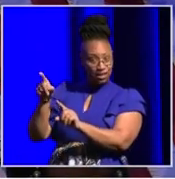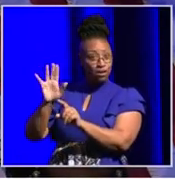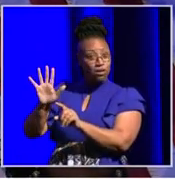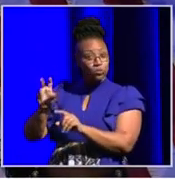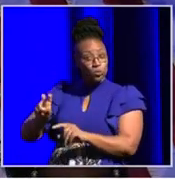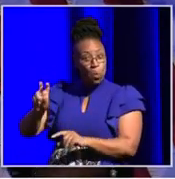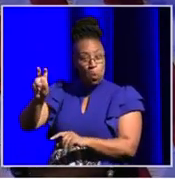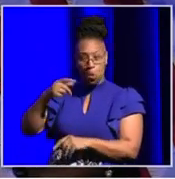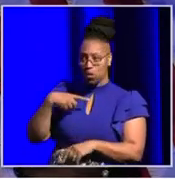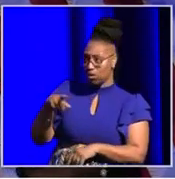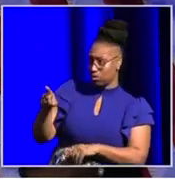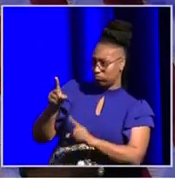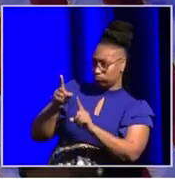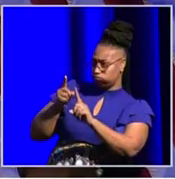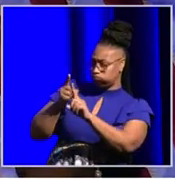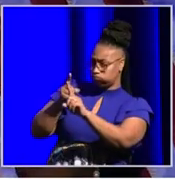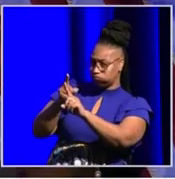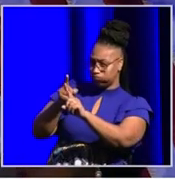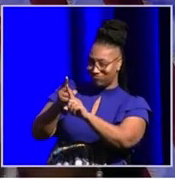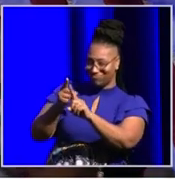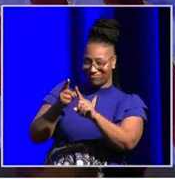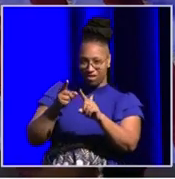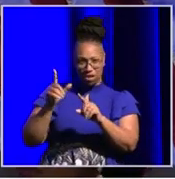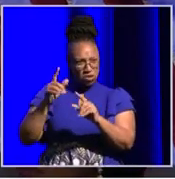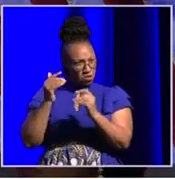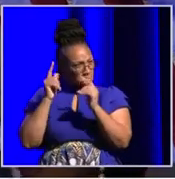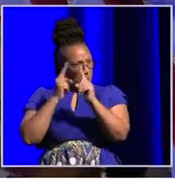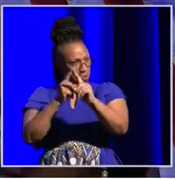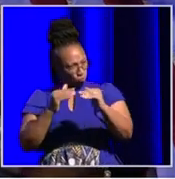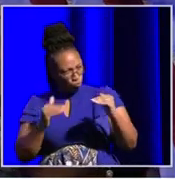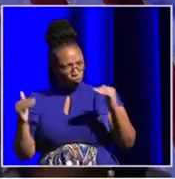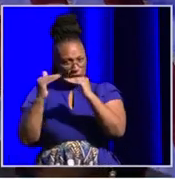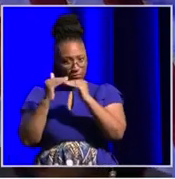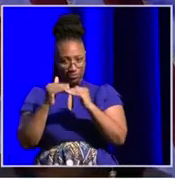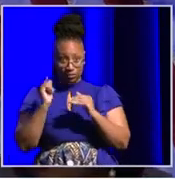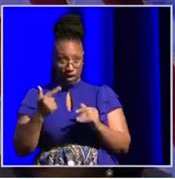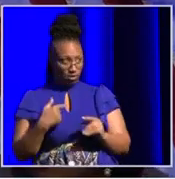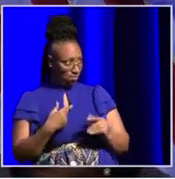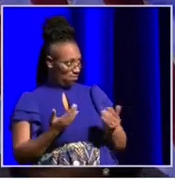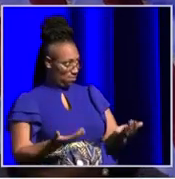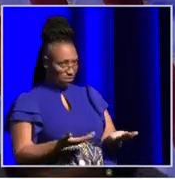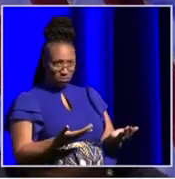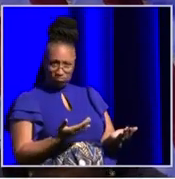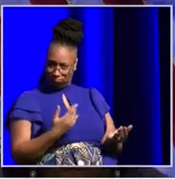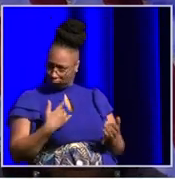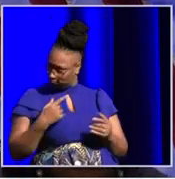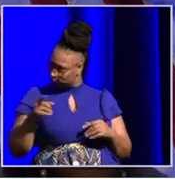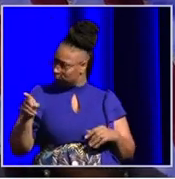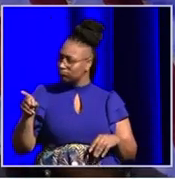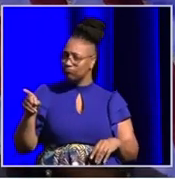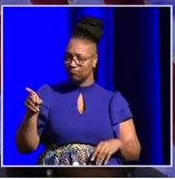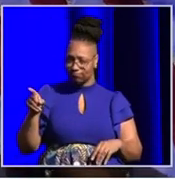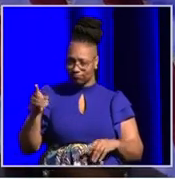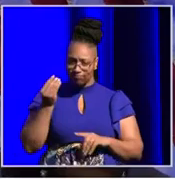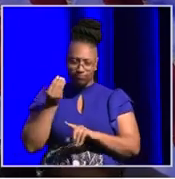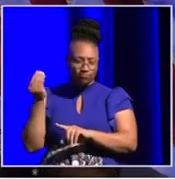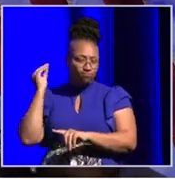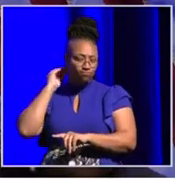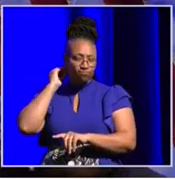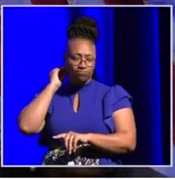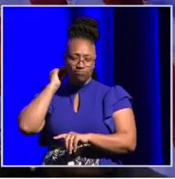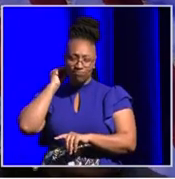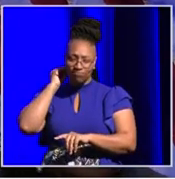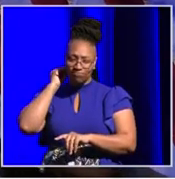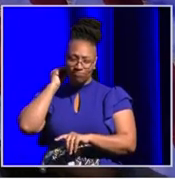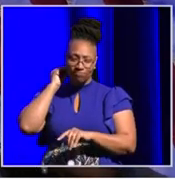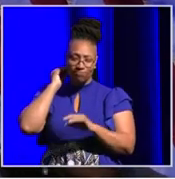simply bend on its own, but rather by the shared effort and force that we will apply together to shape that arc toward a more just and